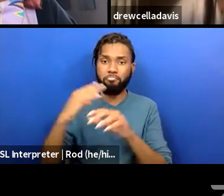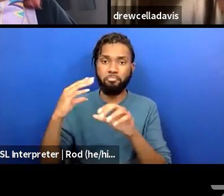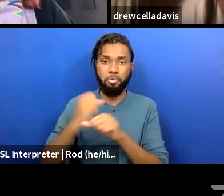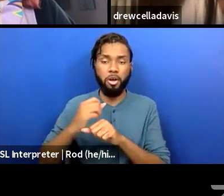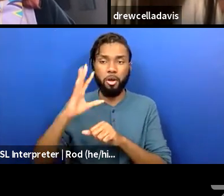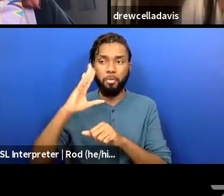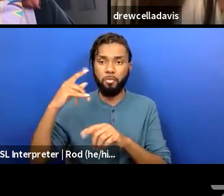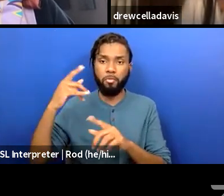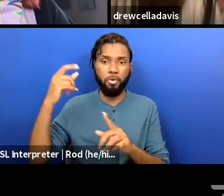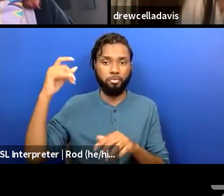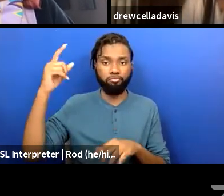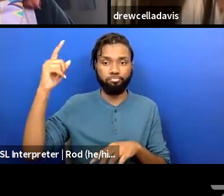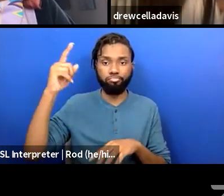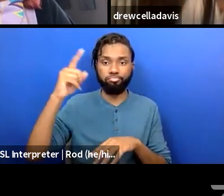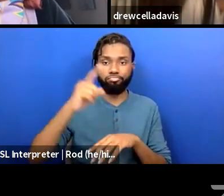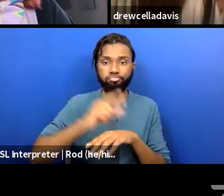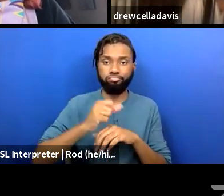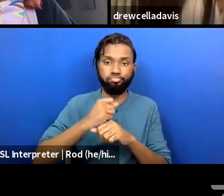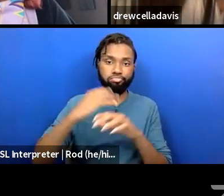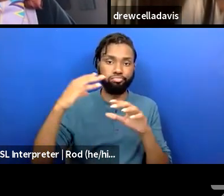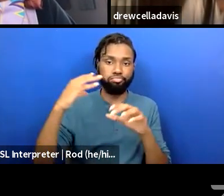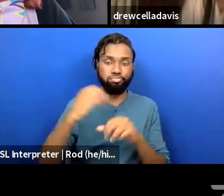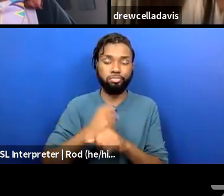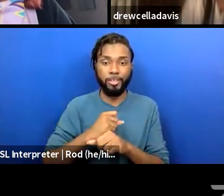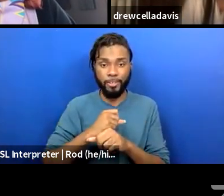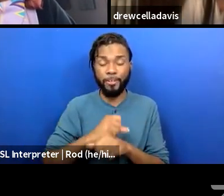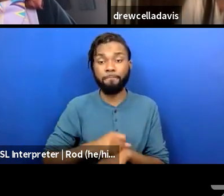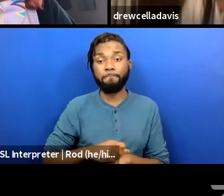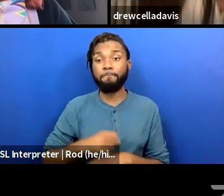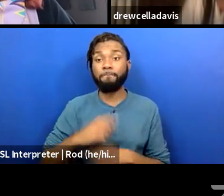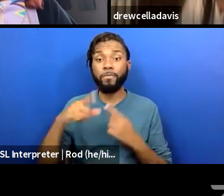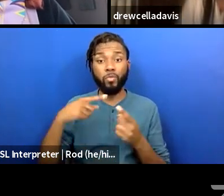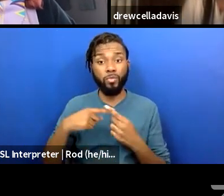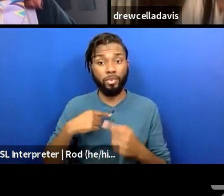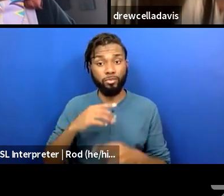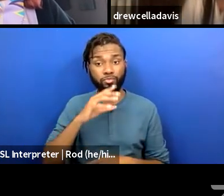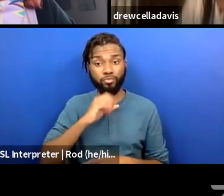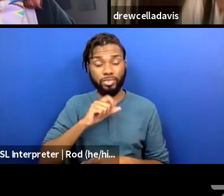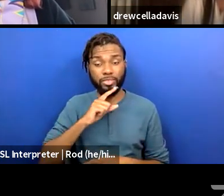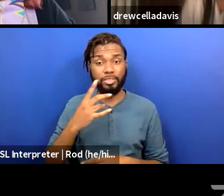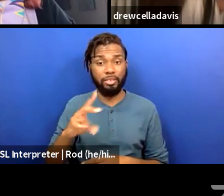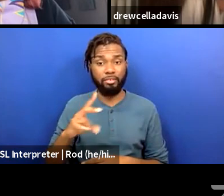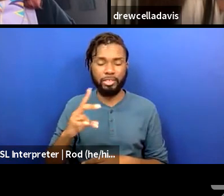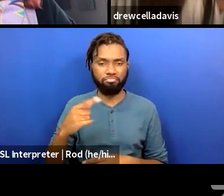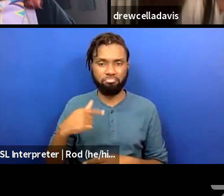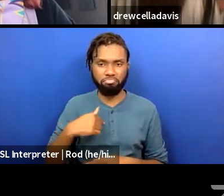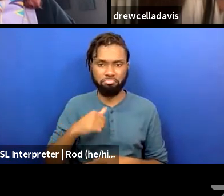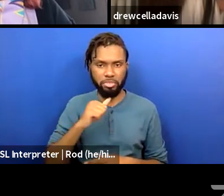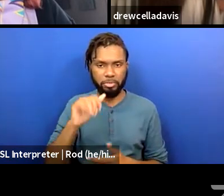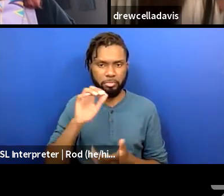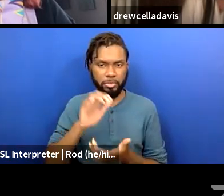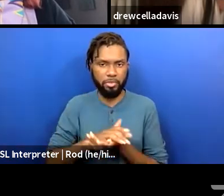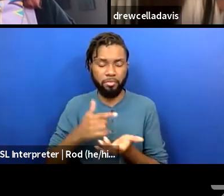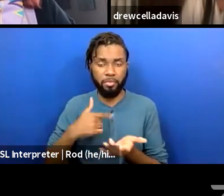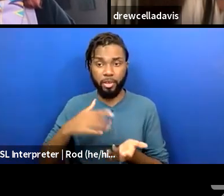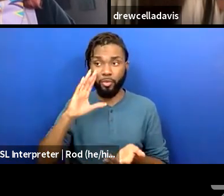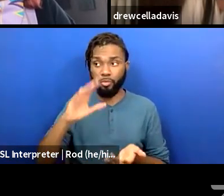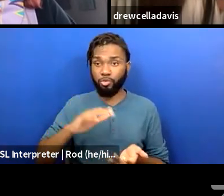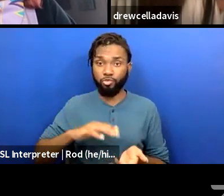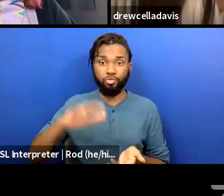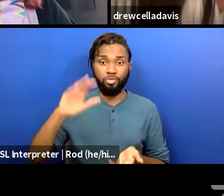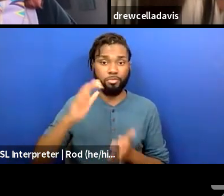strike nearby. By the time I was 17, I did not believe I would grow up to be